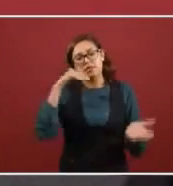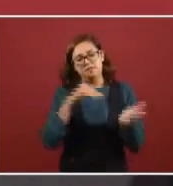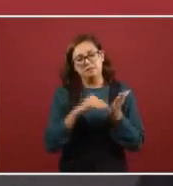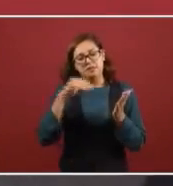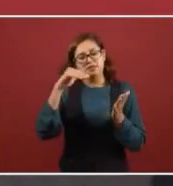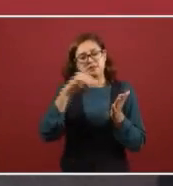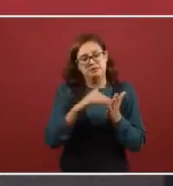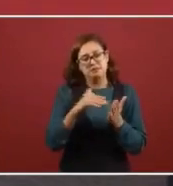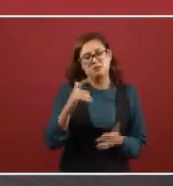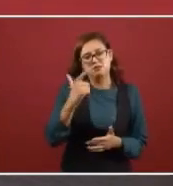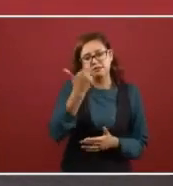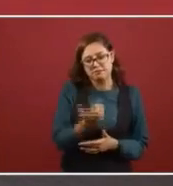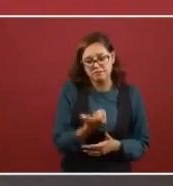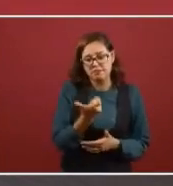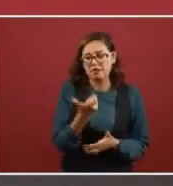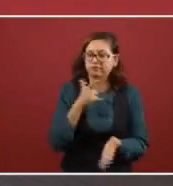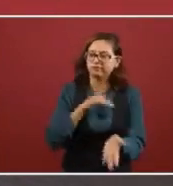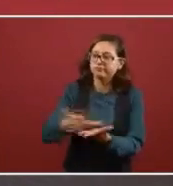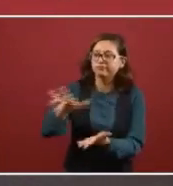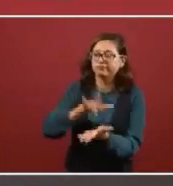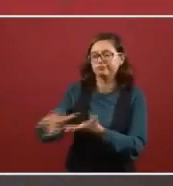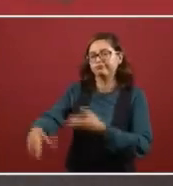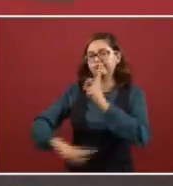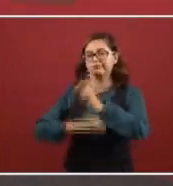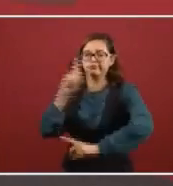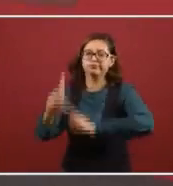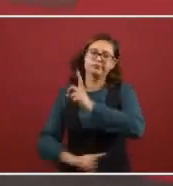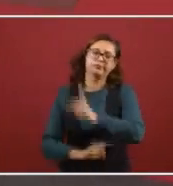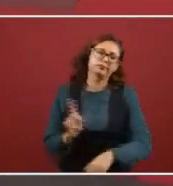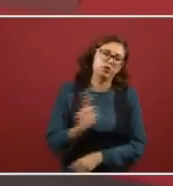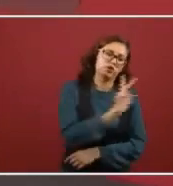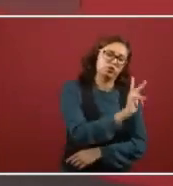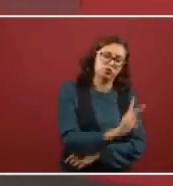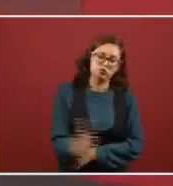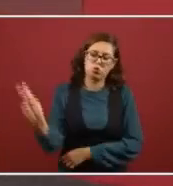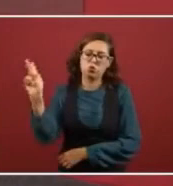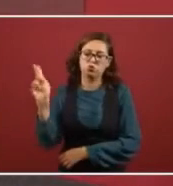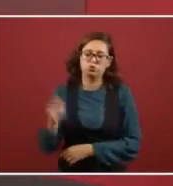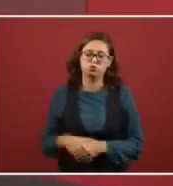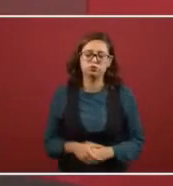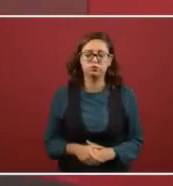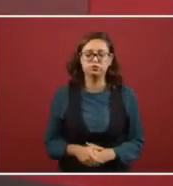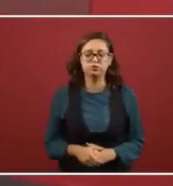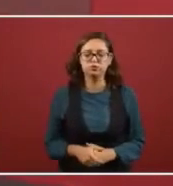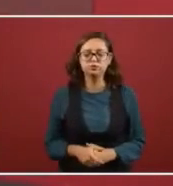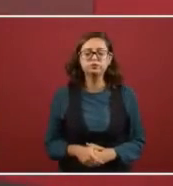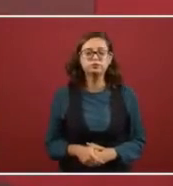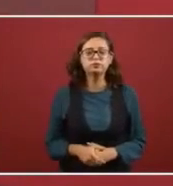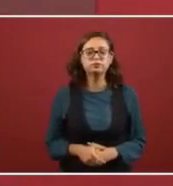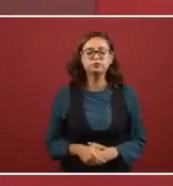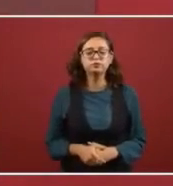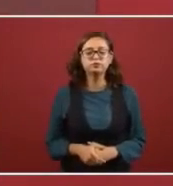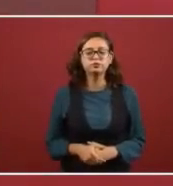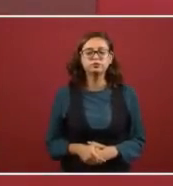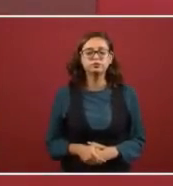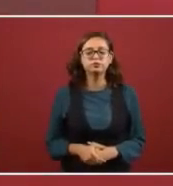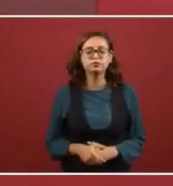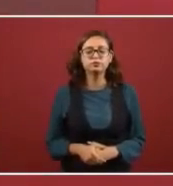para for the estos estímulos a stimulus todos los for the deportistas. sports people. Y